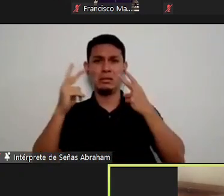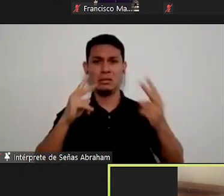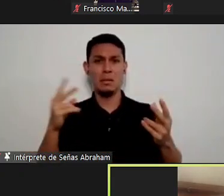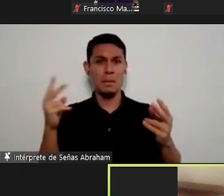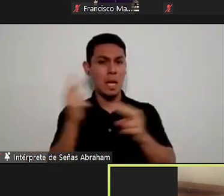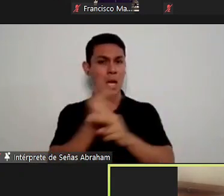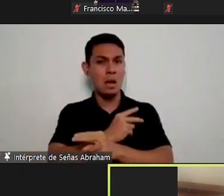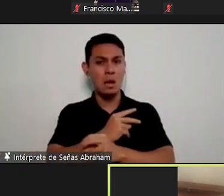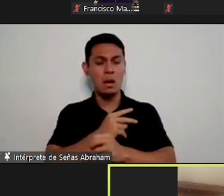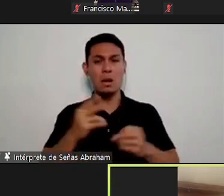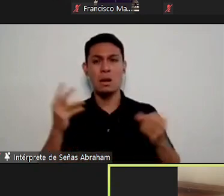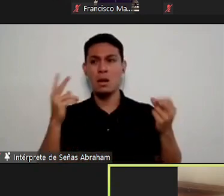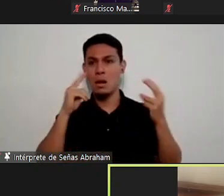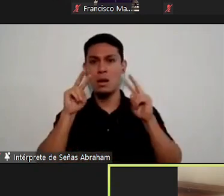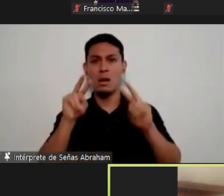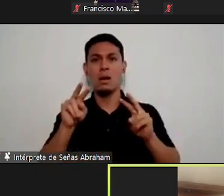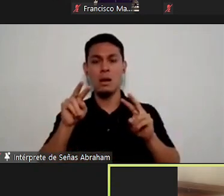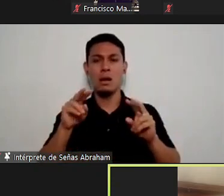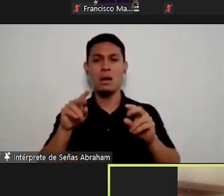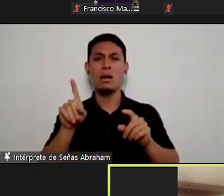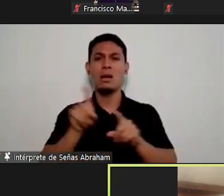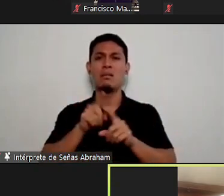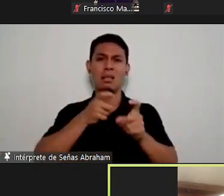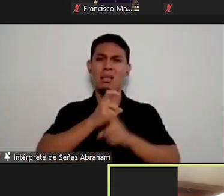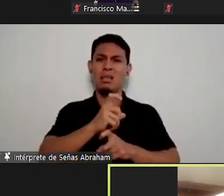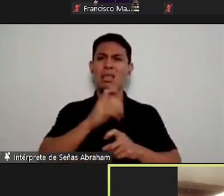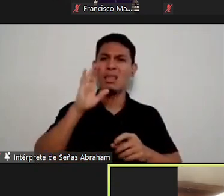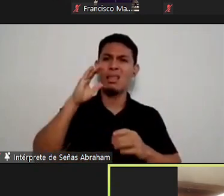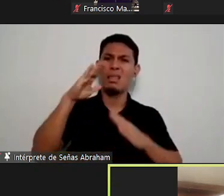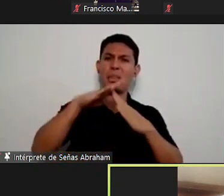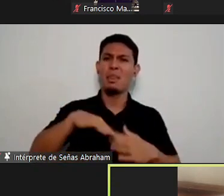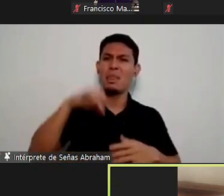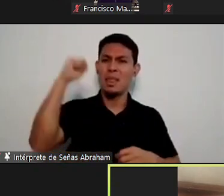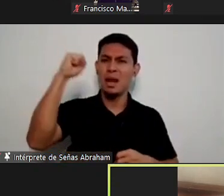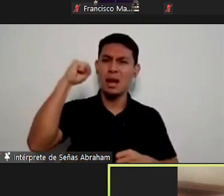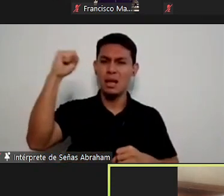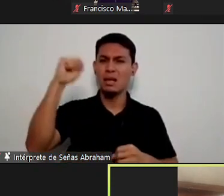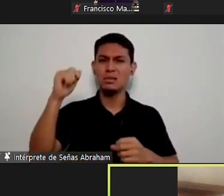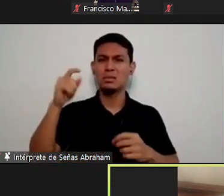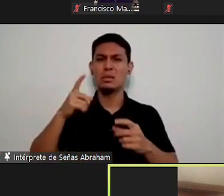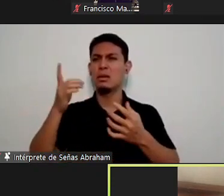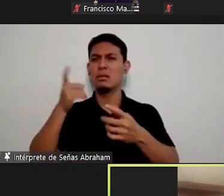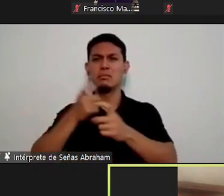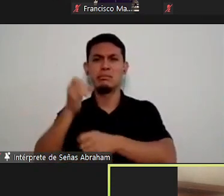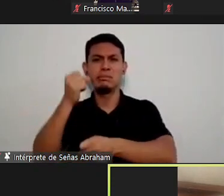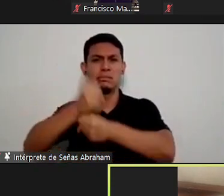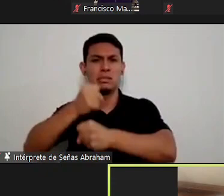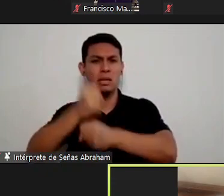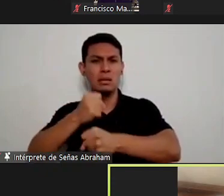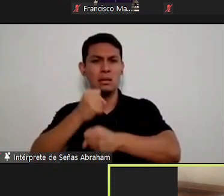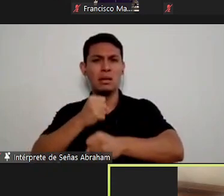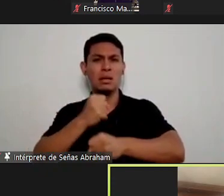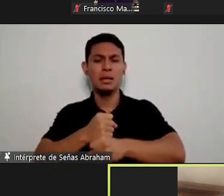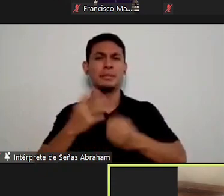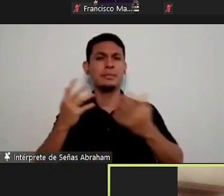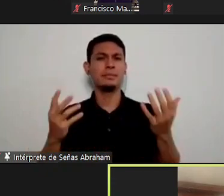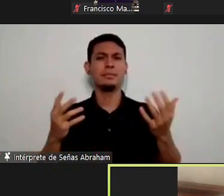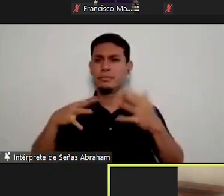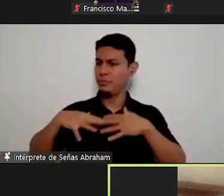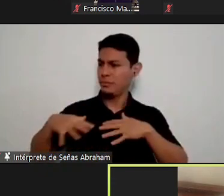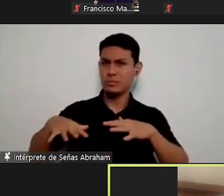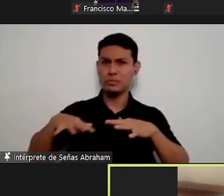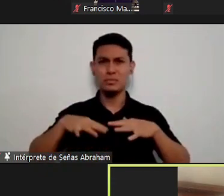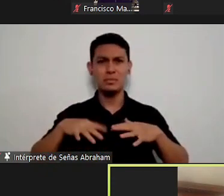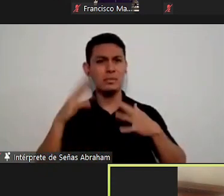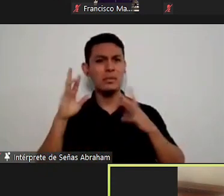made visible the infringements of rights the flexibility of work